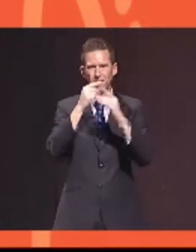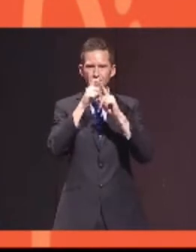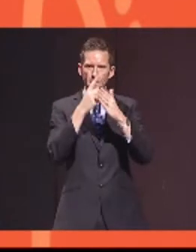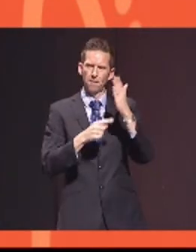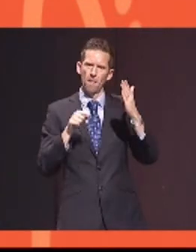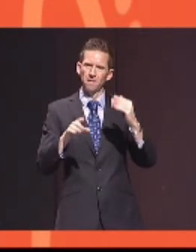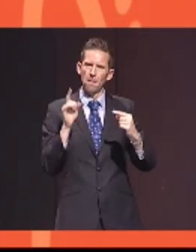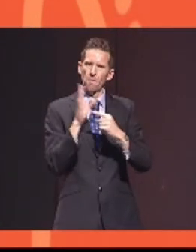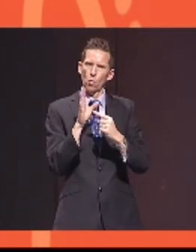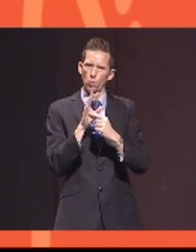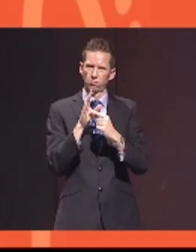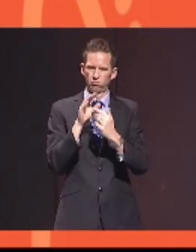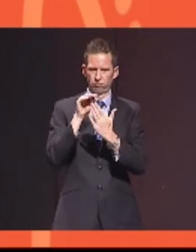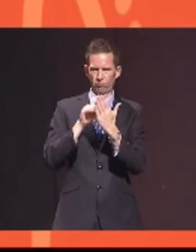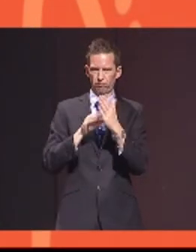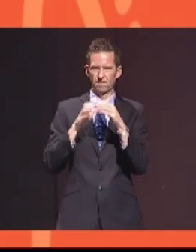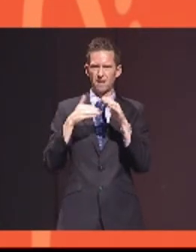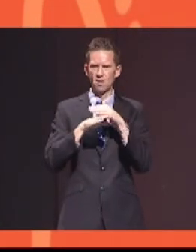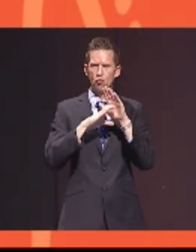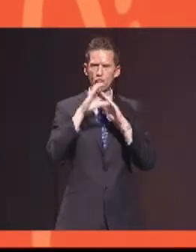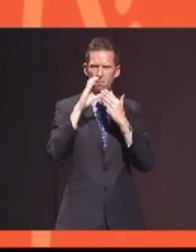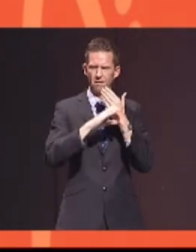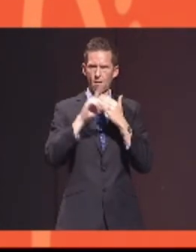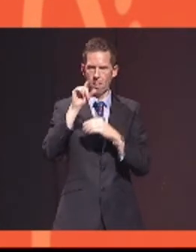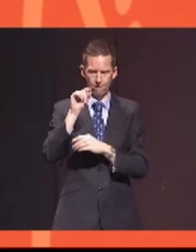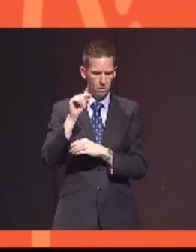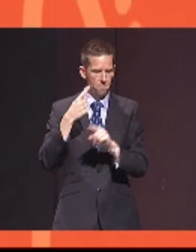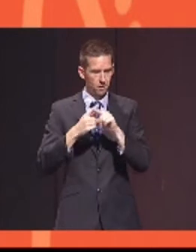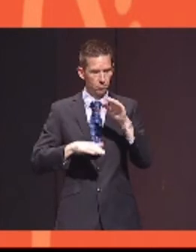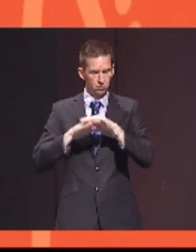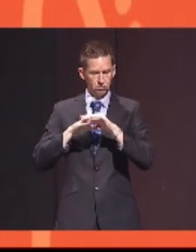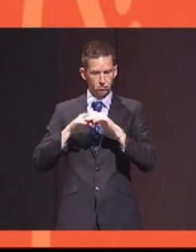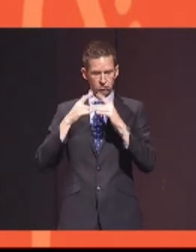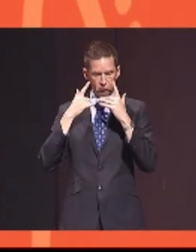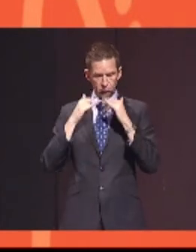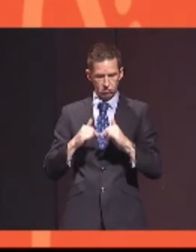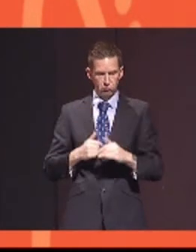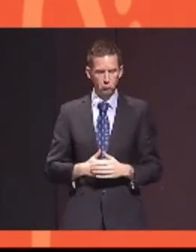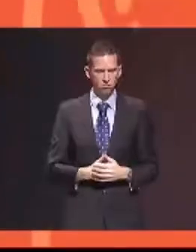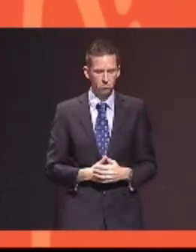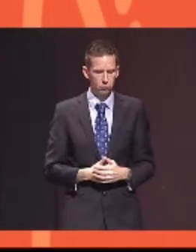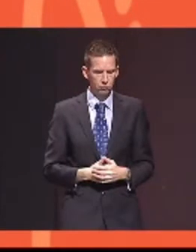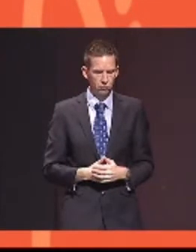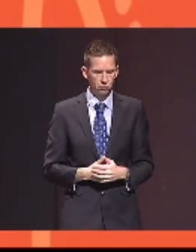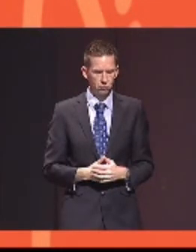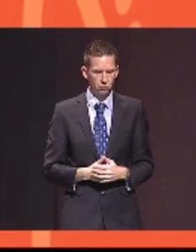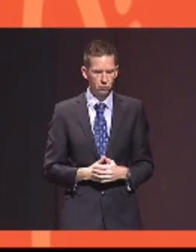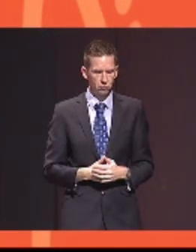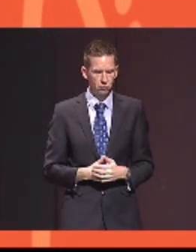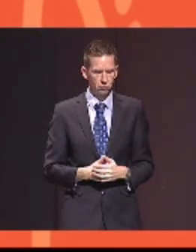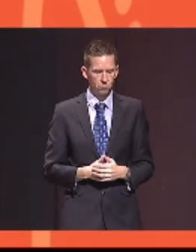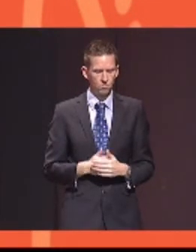important population. It's chapter 11. And basically the whole evaluation of the MDGs